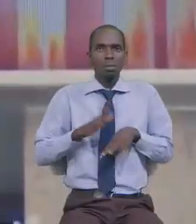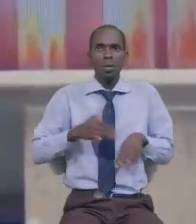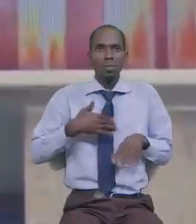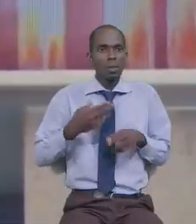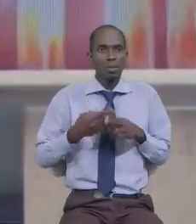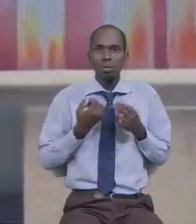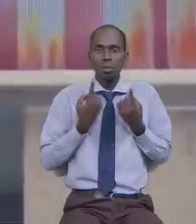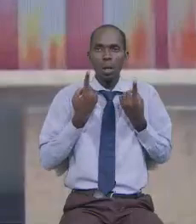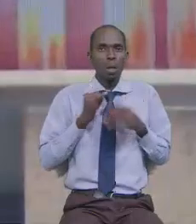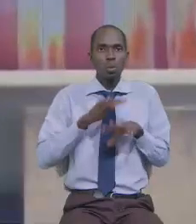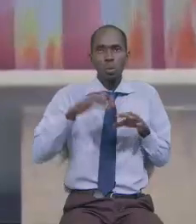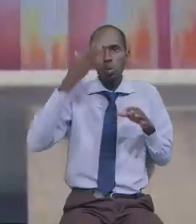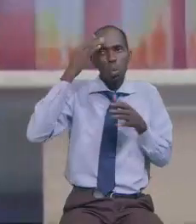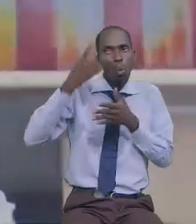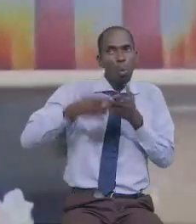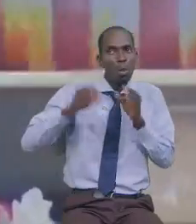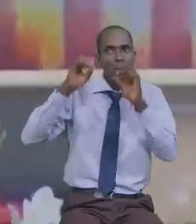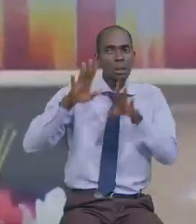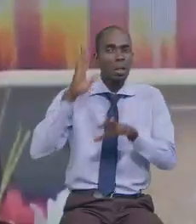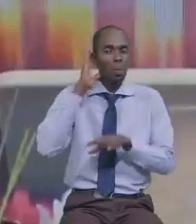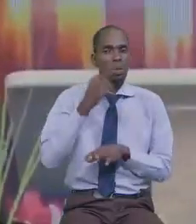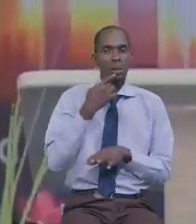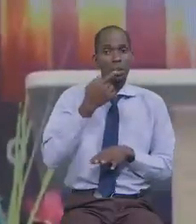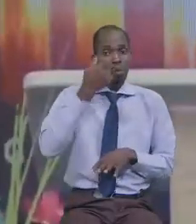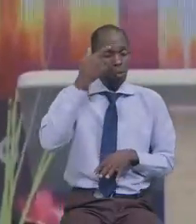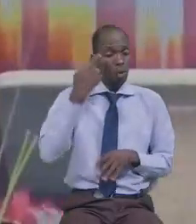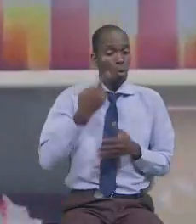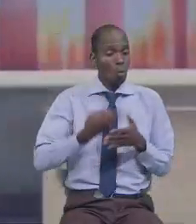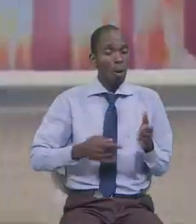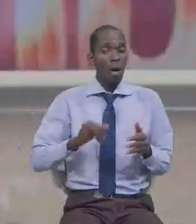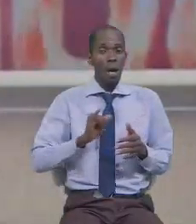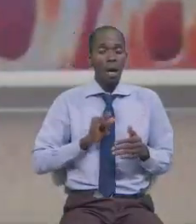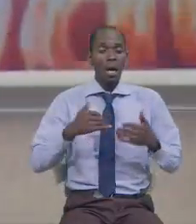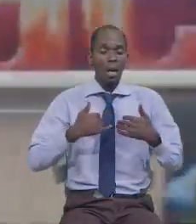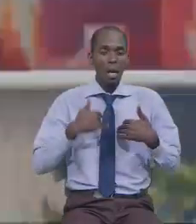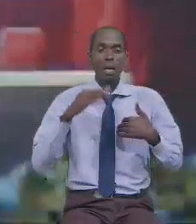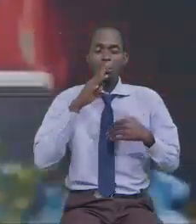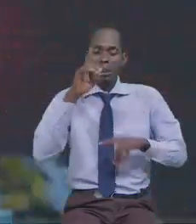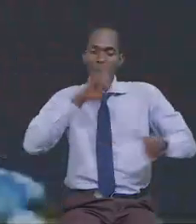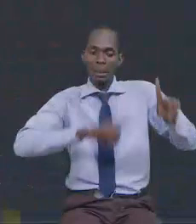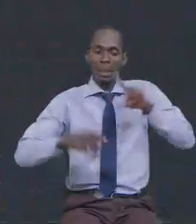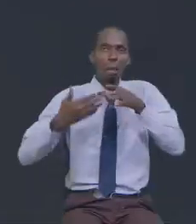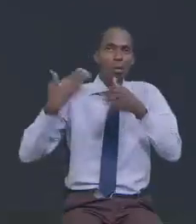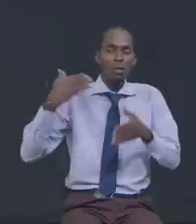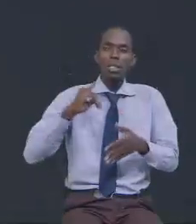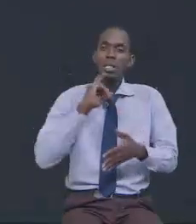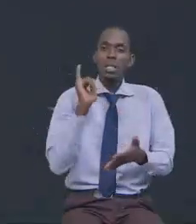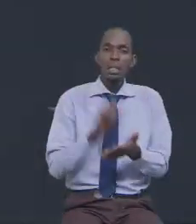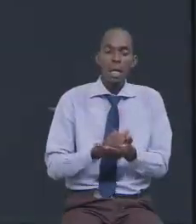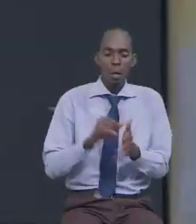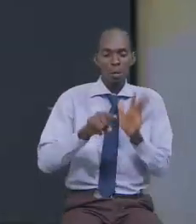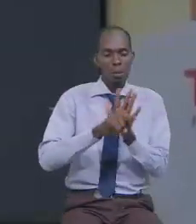he was saying, because what I had been saying is that I cannot, I could